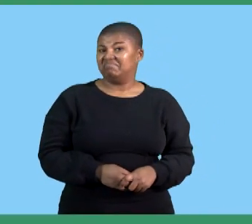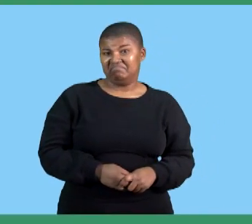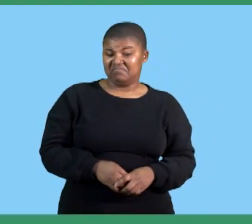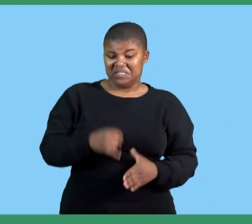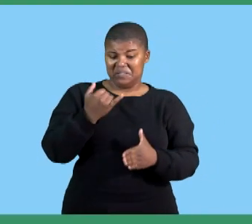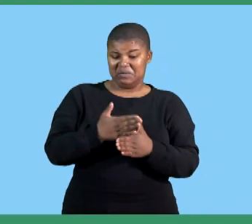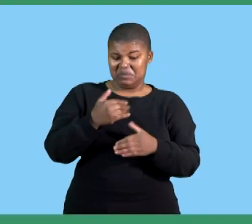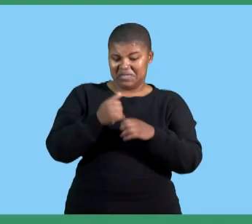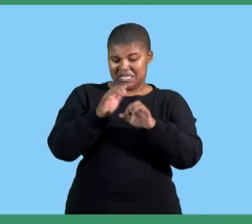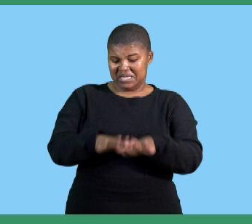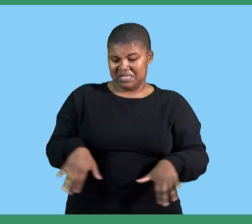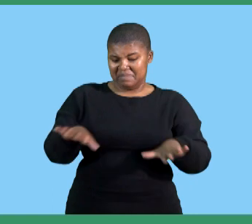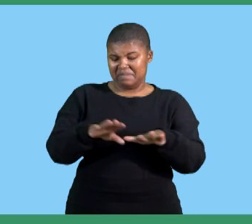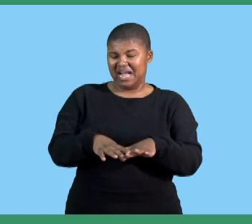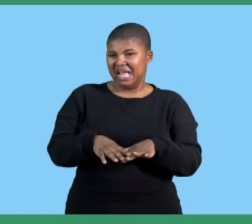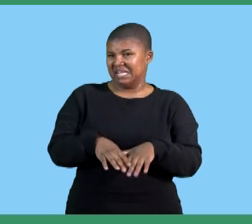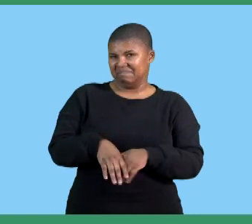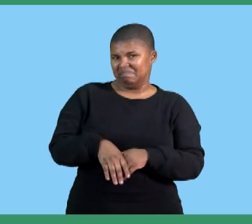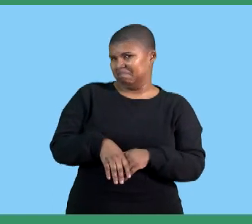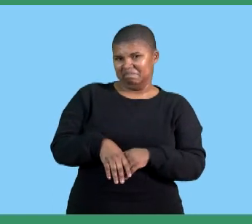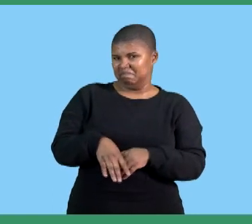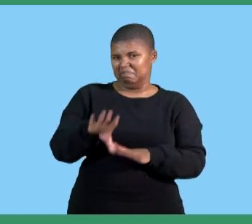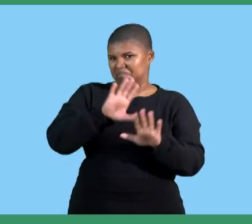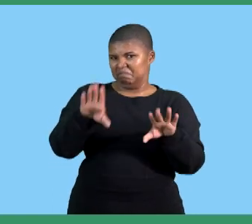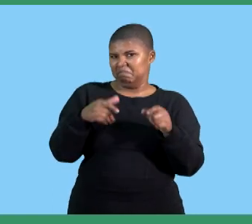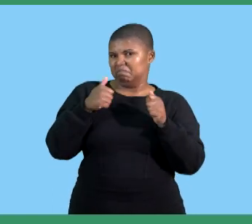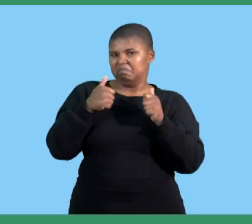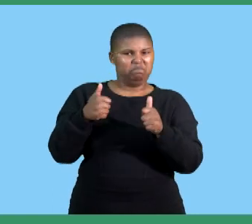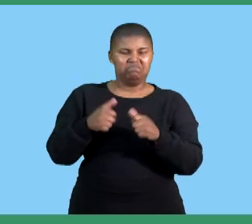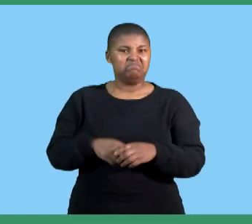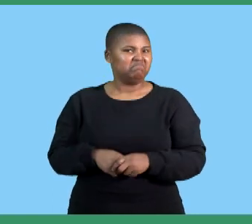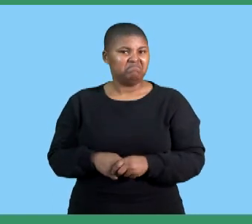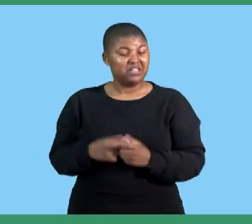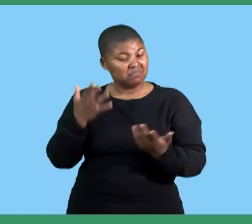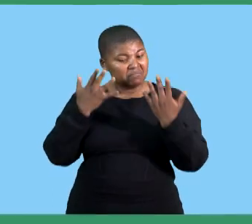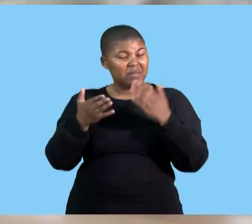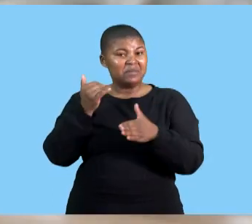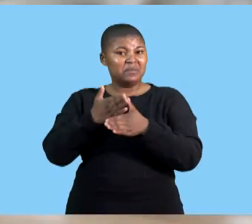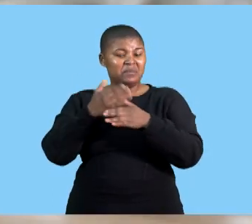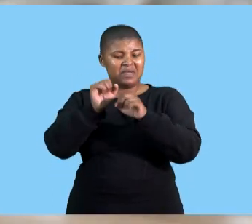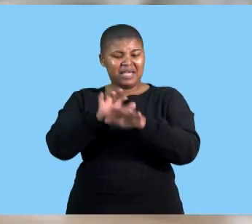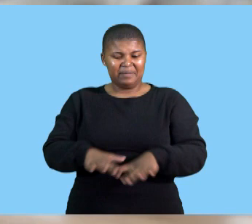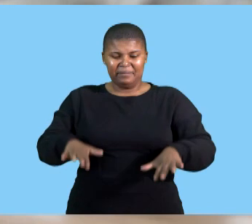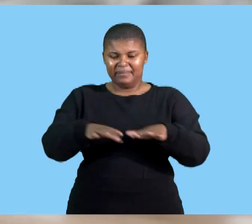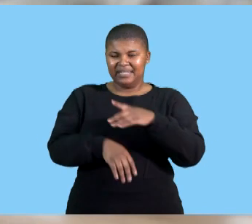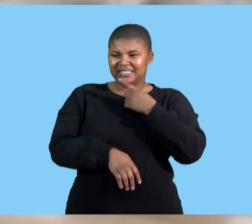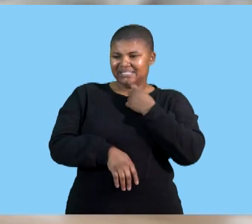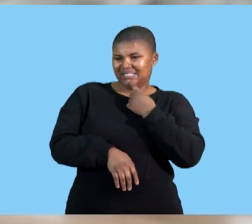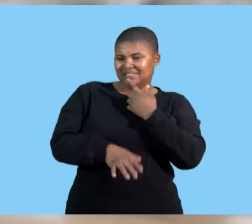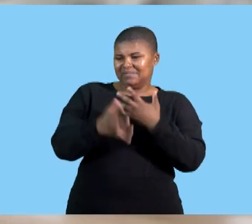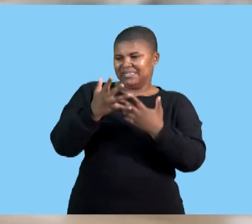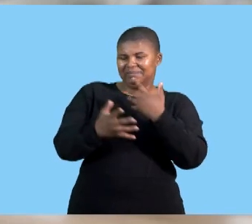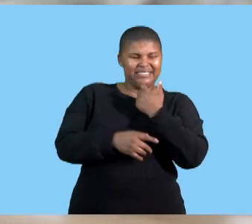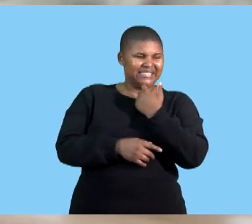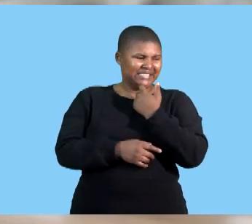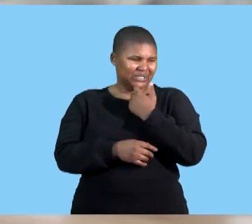working environments. So this is when it happens that you are working in an environment which is not conducive,